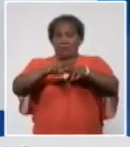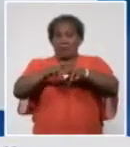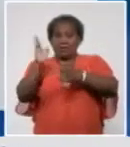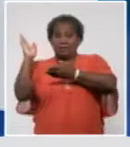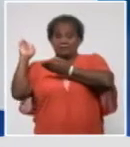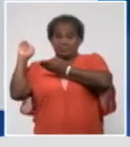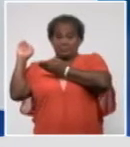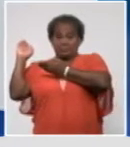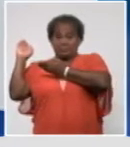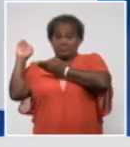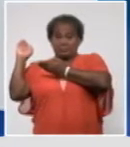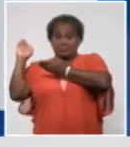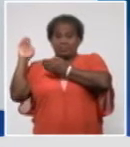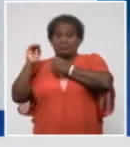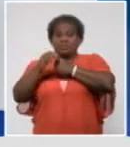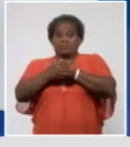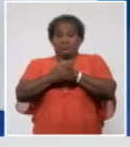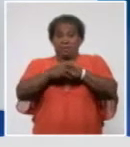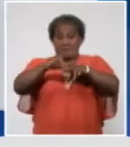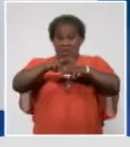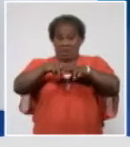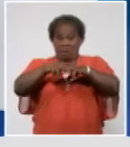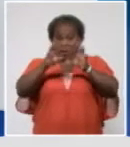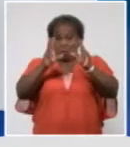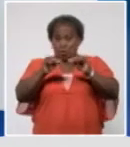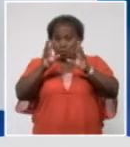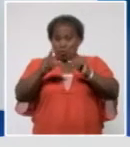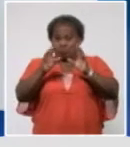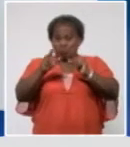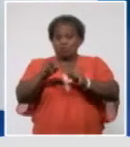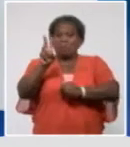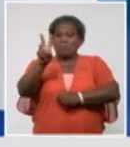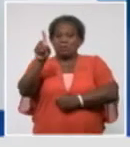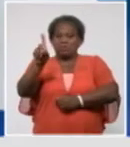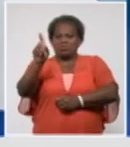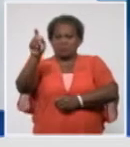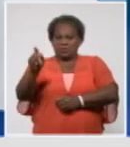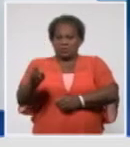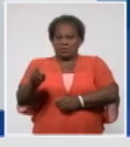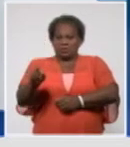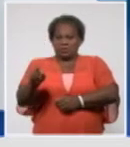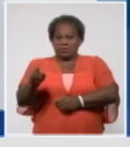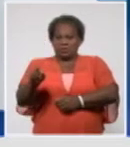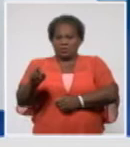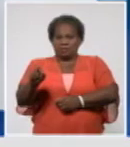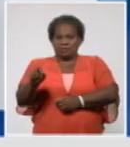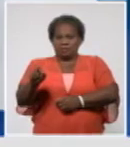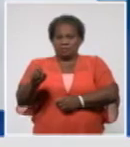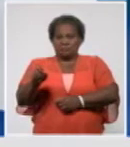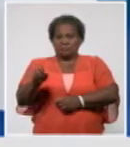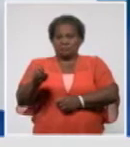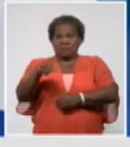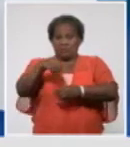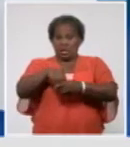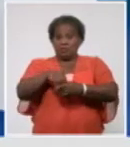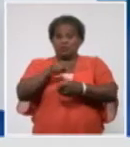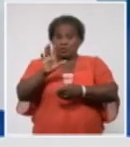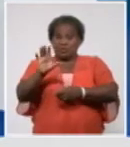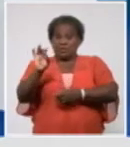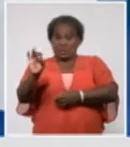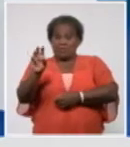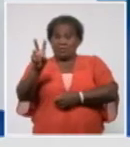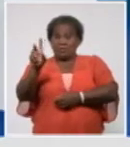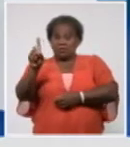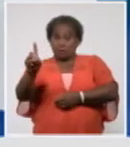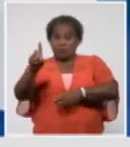belong 5 to Centro Habana, 3 to Arroyo Naranjo, 3 to Guanabacoa, 2